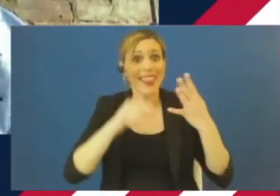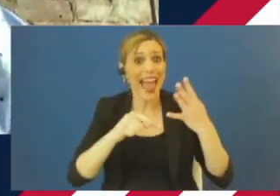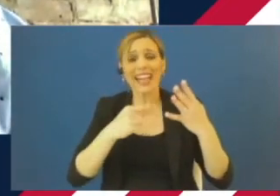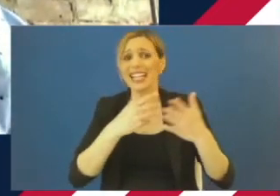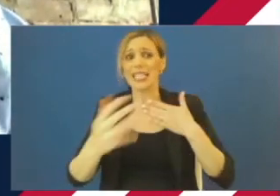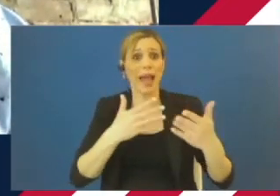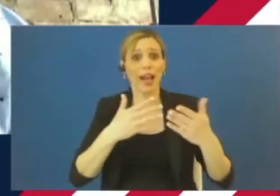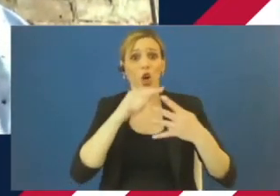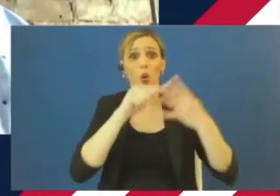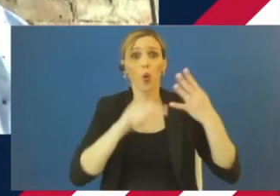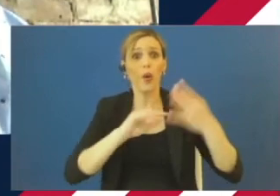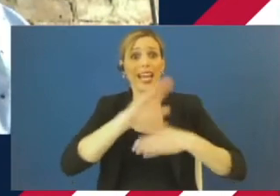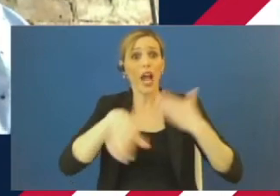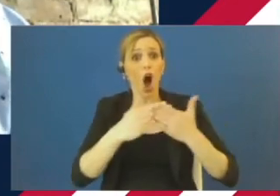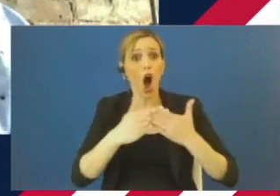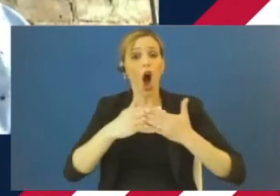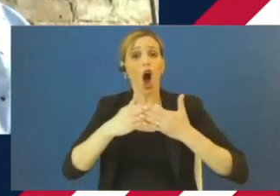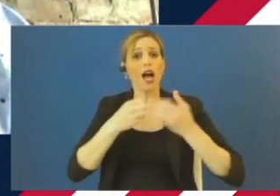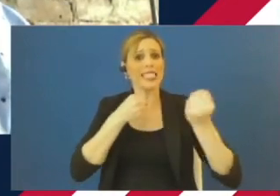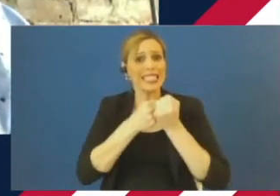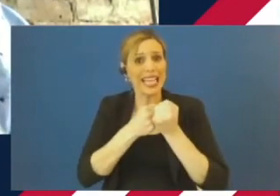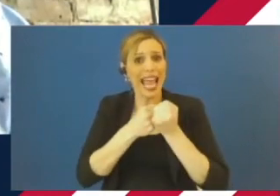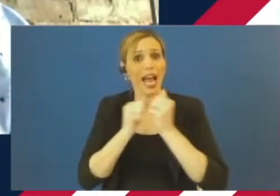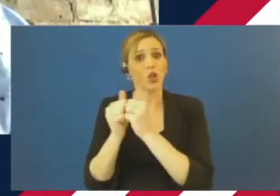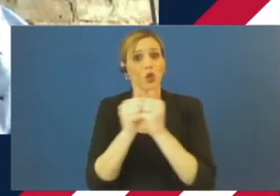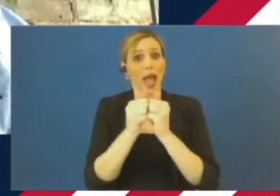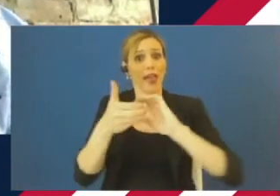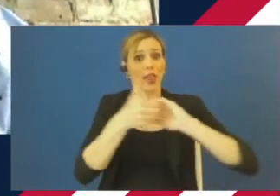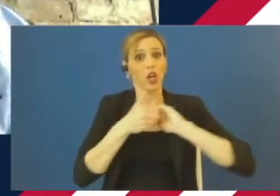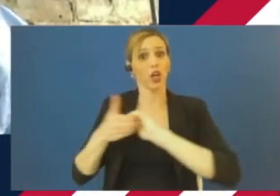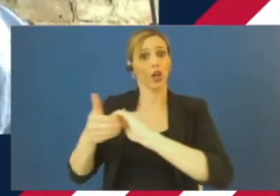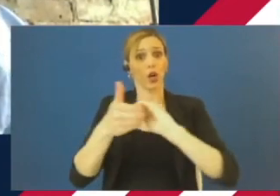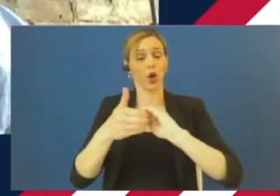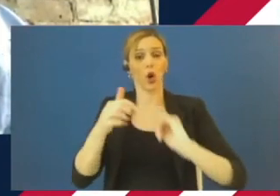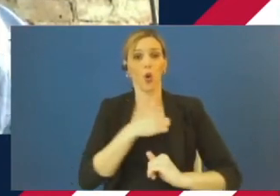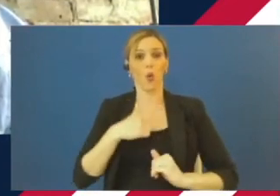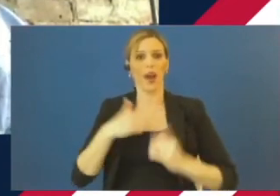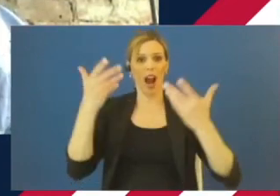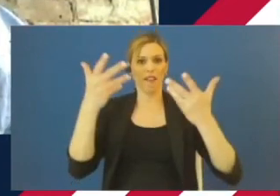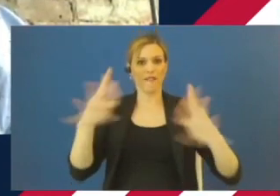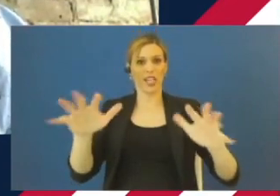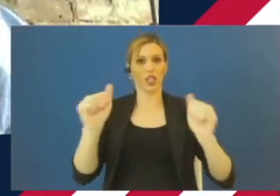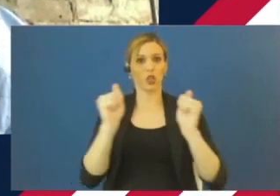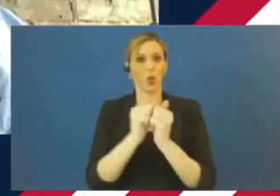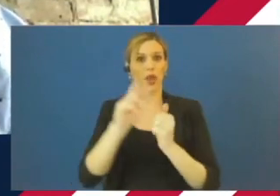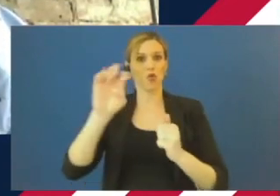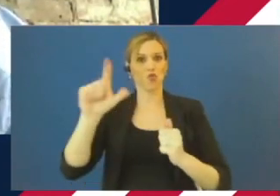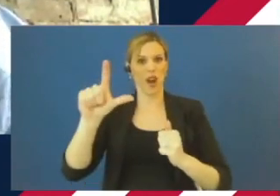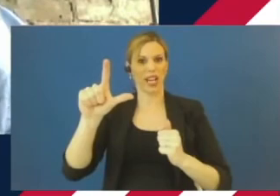say we are done with that incompetent, dangerous ugliness in the White House,